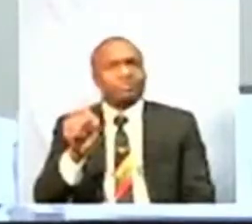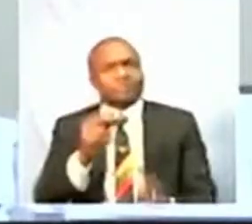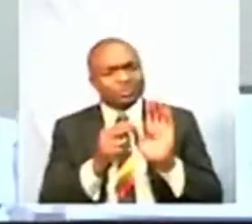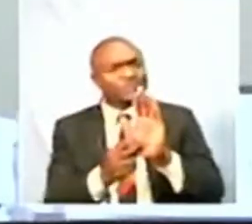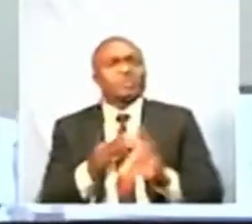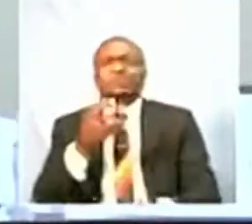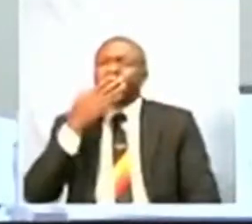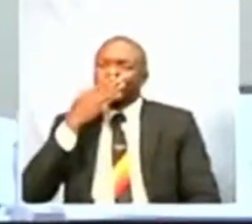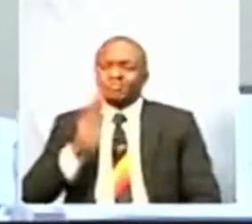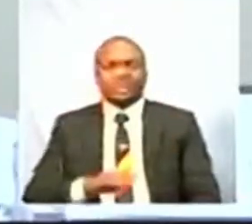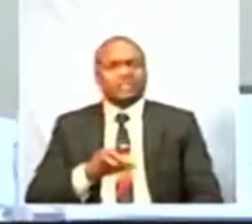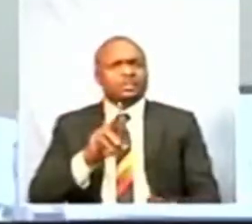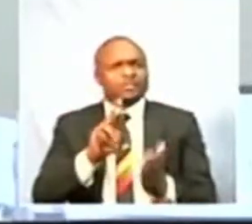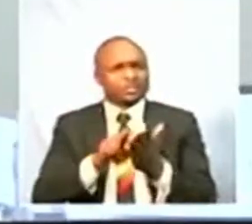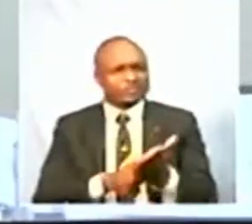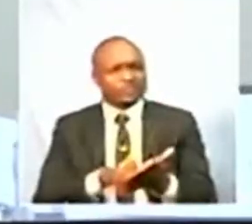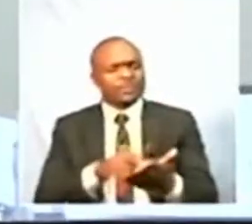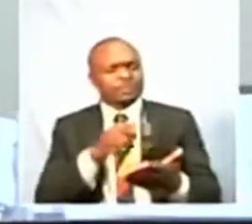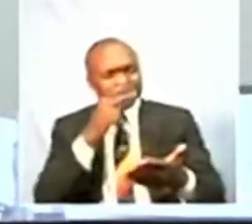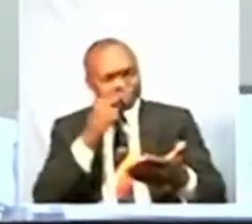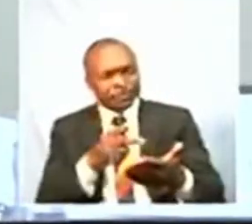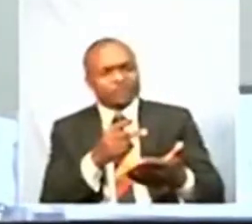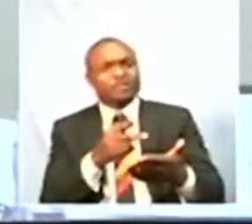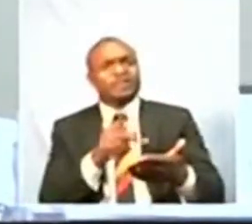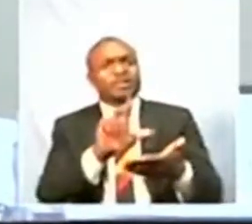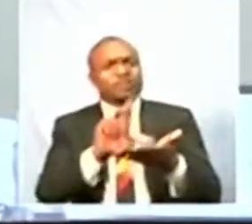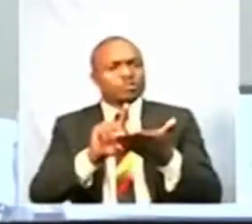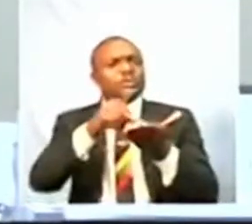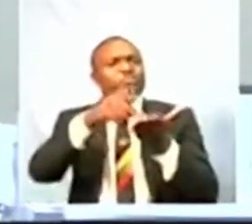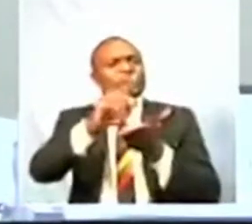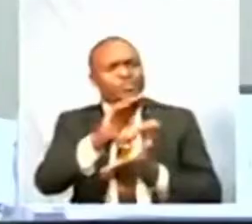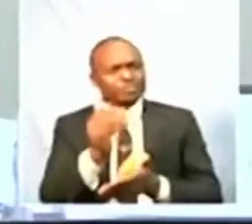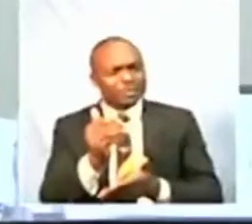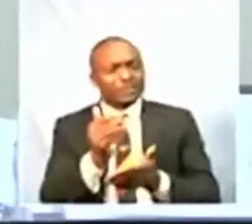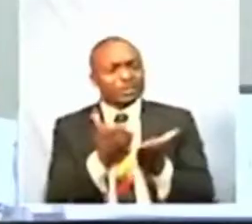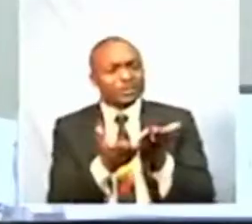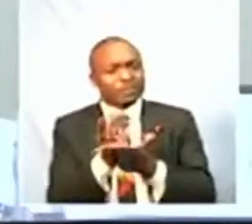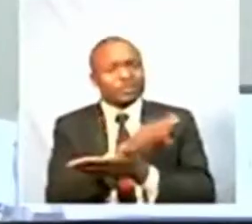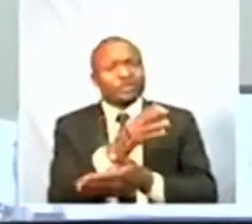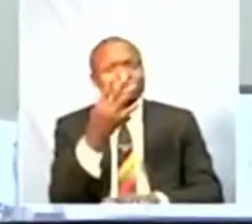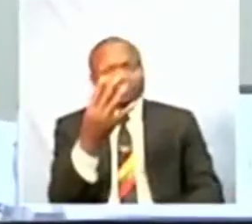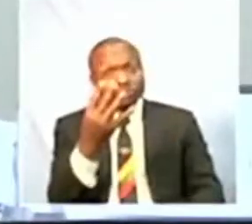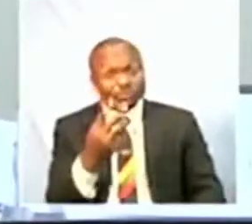See, bad report. When you look at loan repayments, we go to page 4.